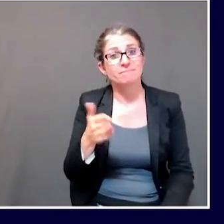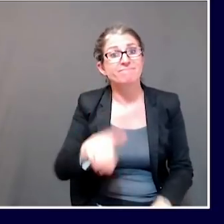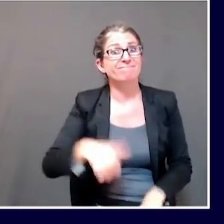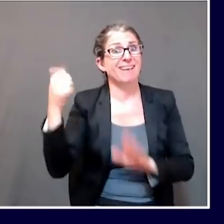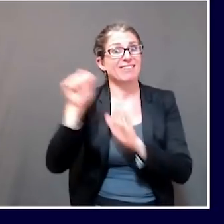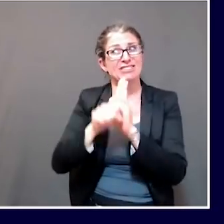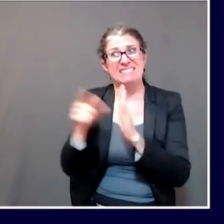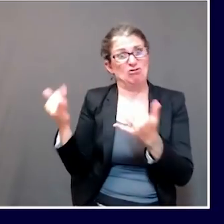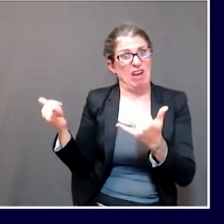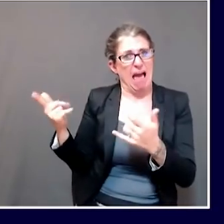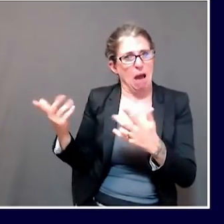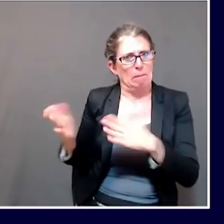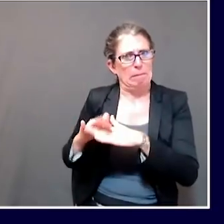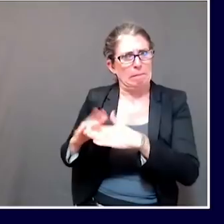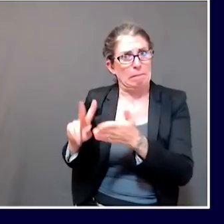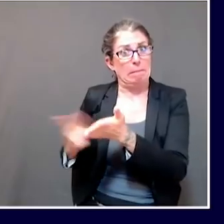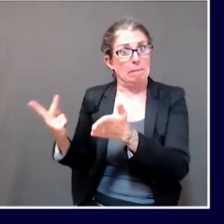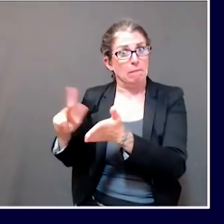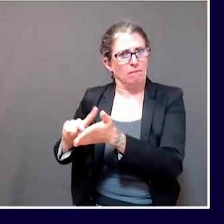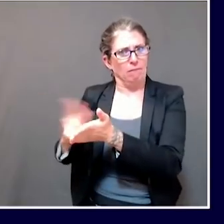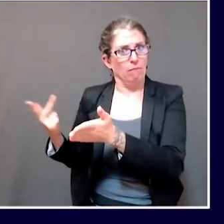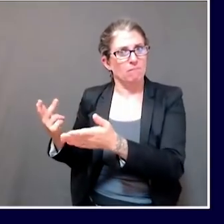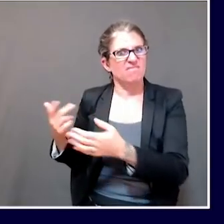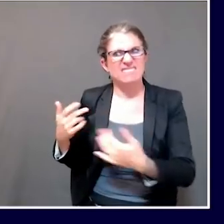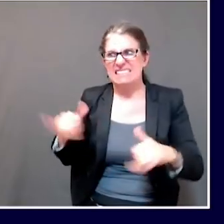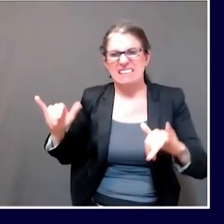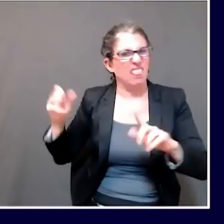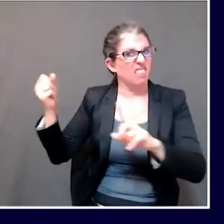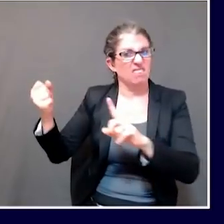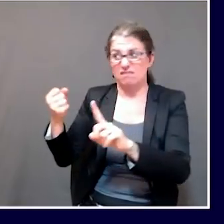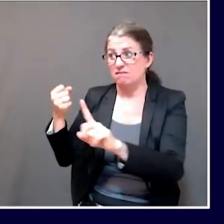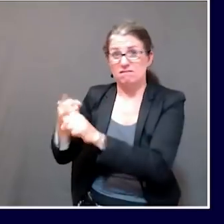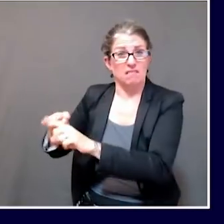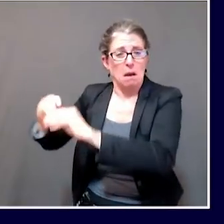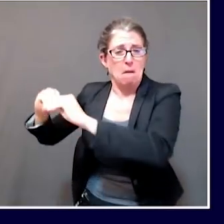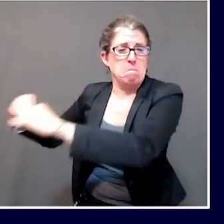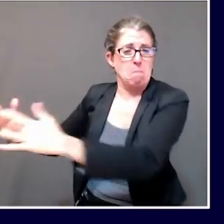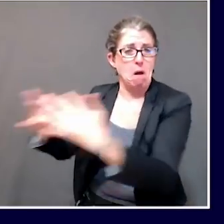the risk that COVID-19 and rates in Maine could spike,